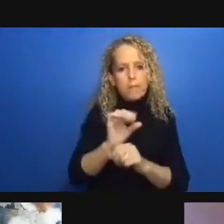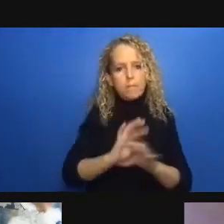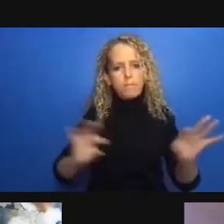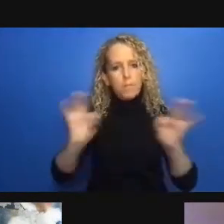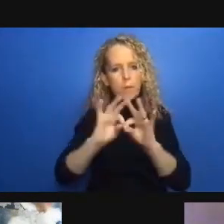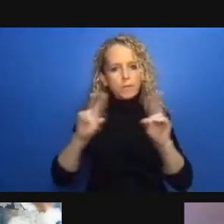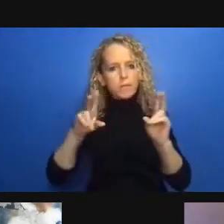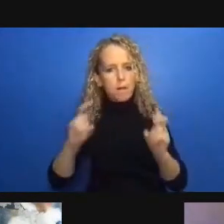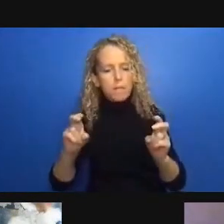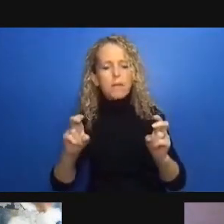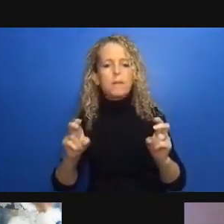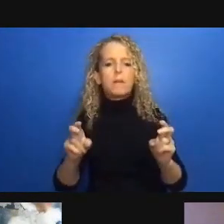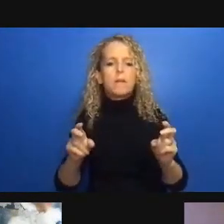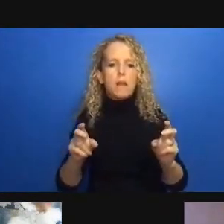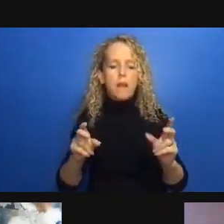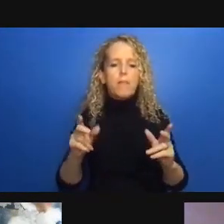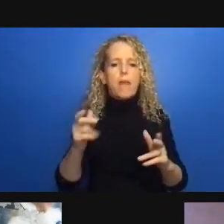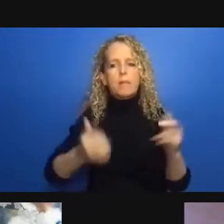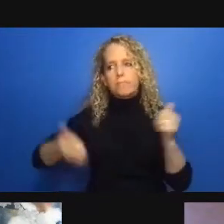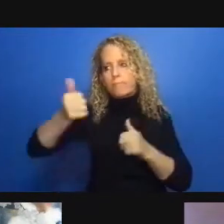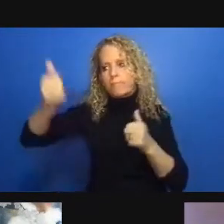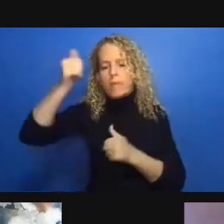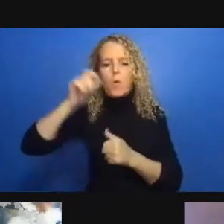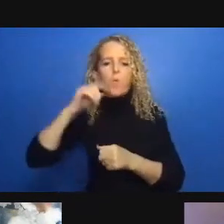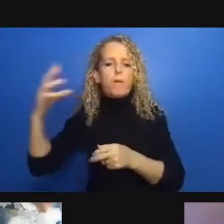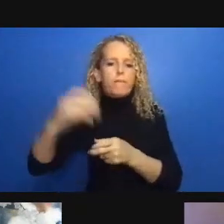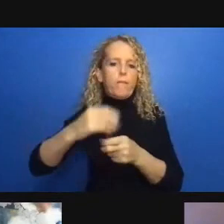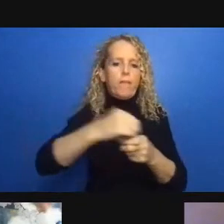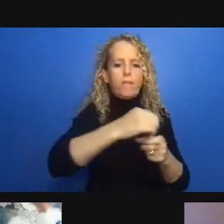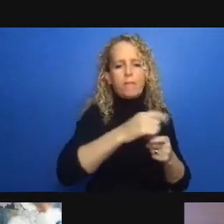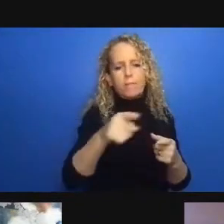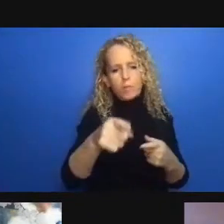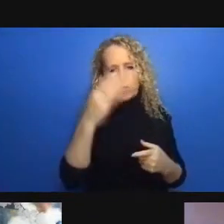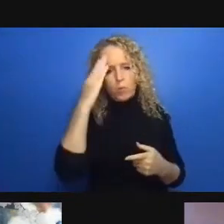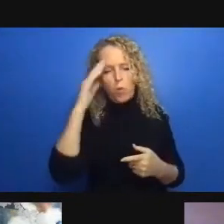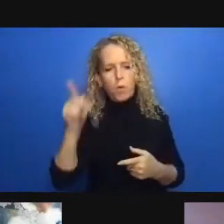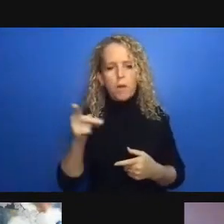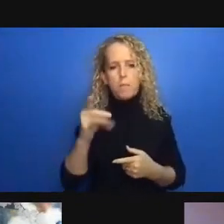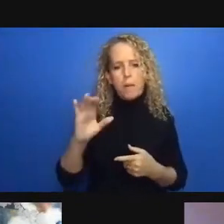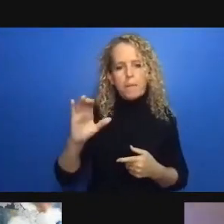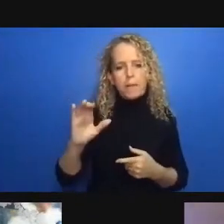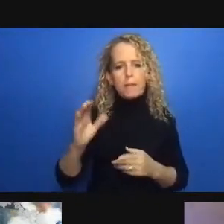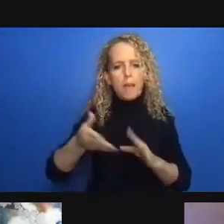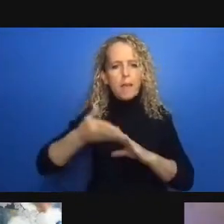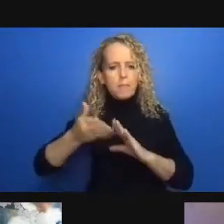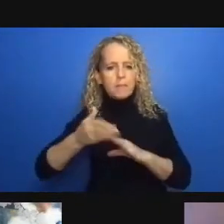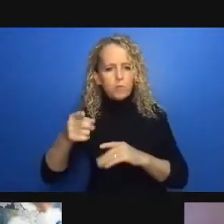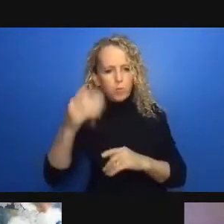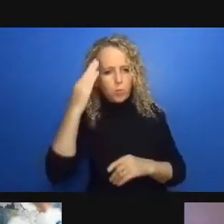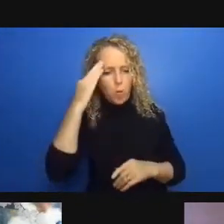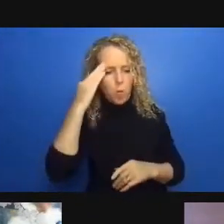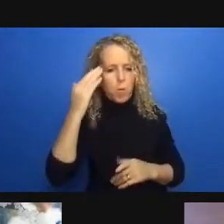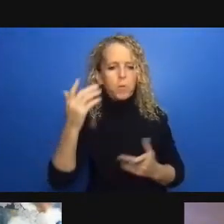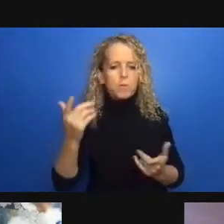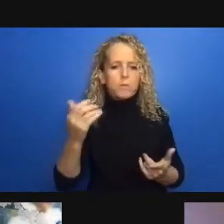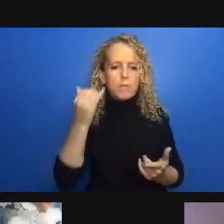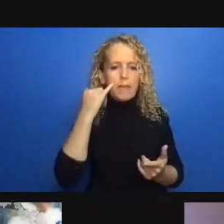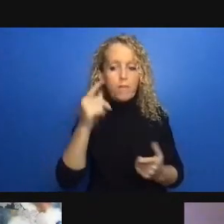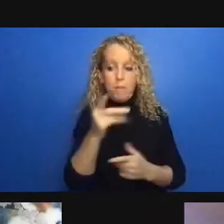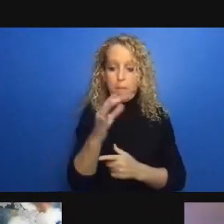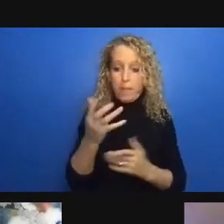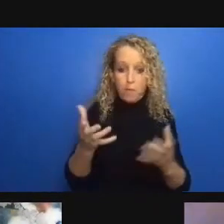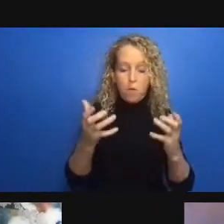know, as a public admin person, Laura, you know full well, like, what some of those levers are in policy making and